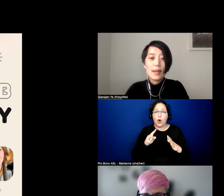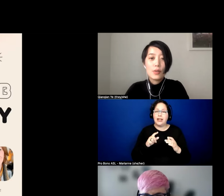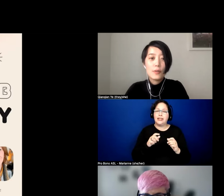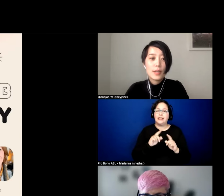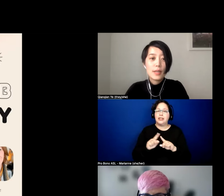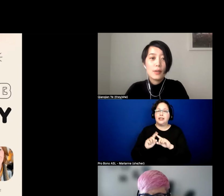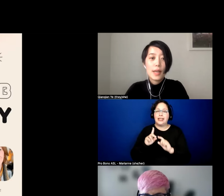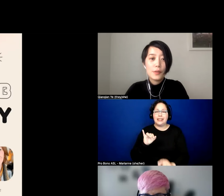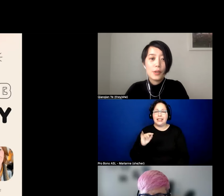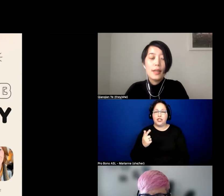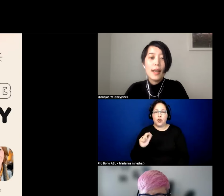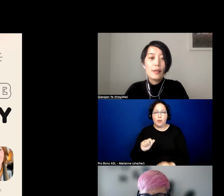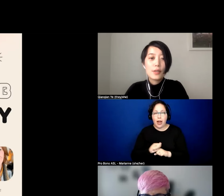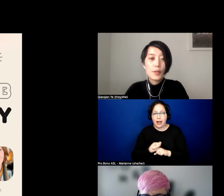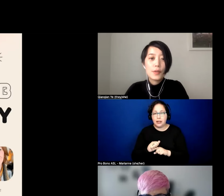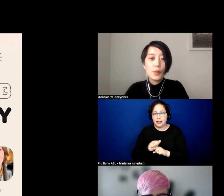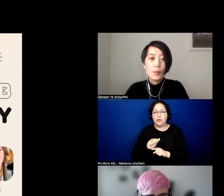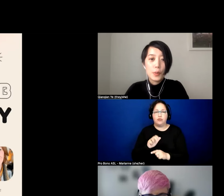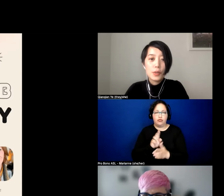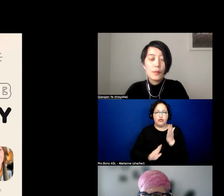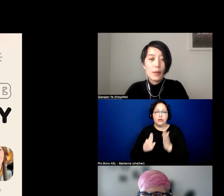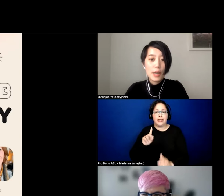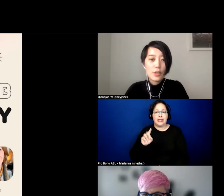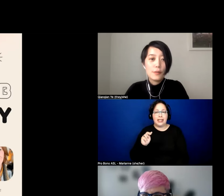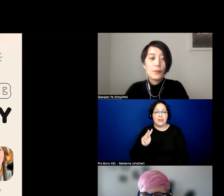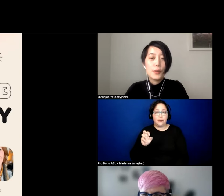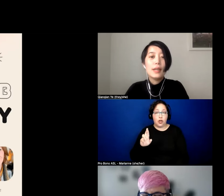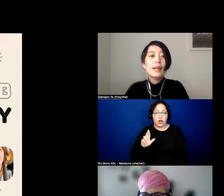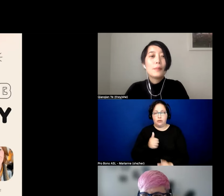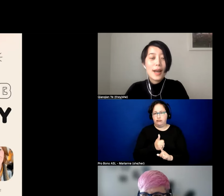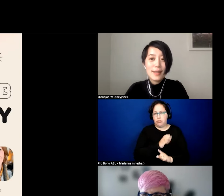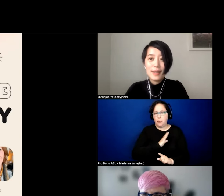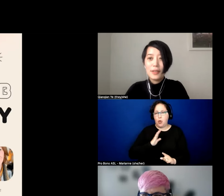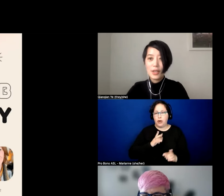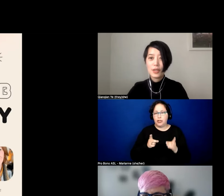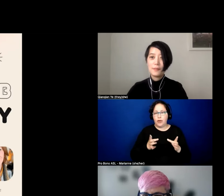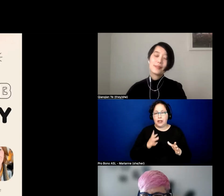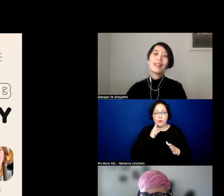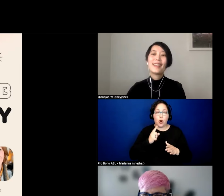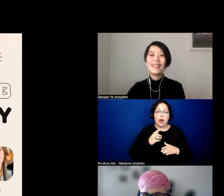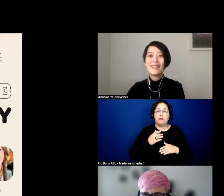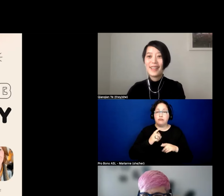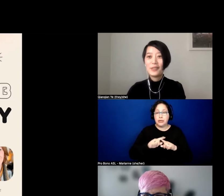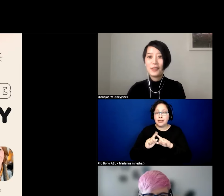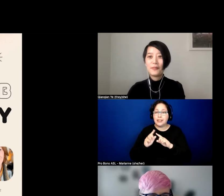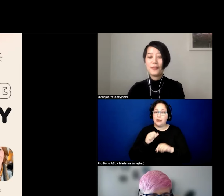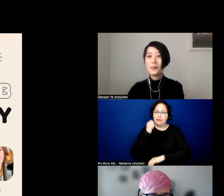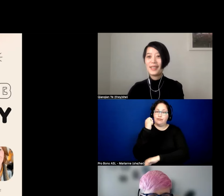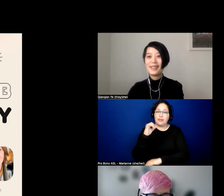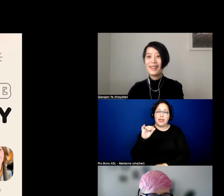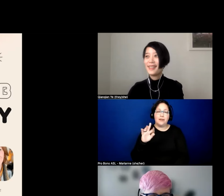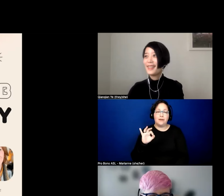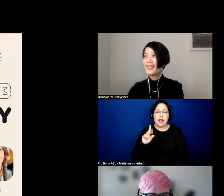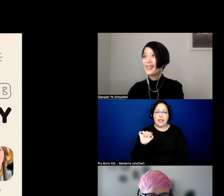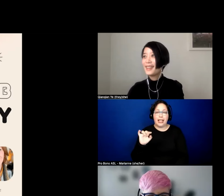practice at the University of Denver and serves on the board of director for Processing Foundation. Kate, take it over from